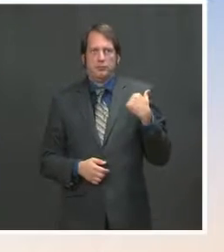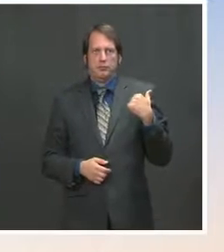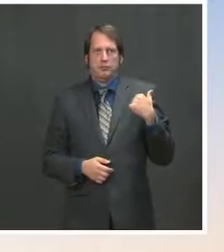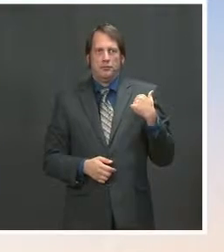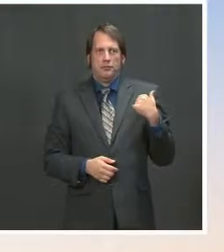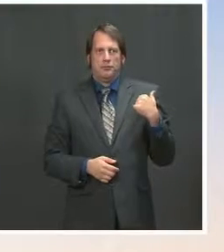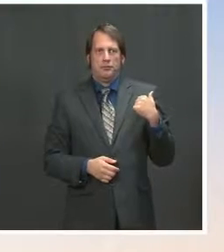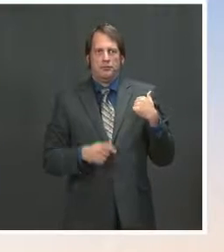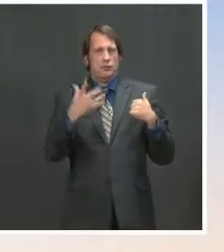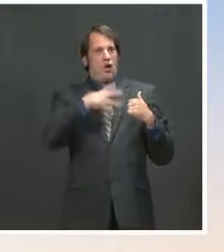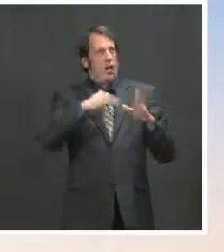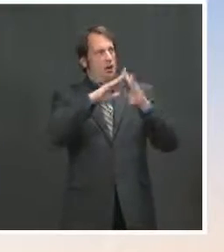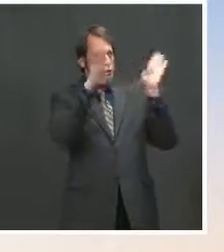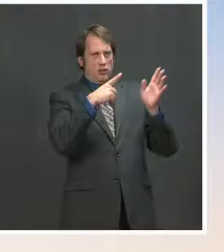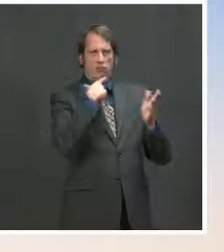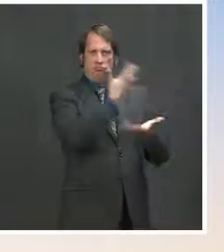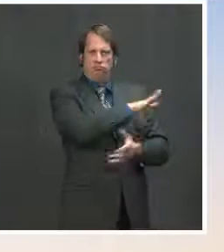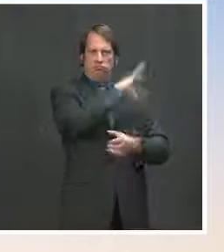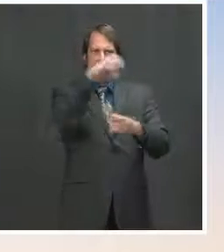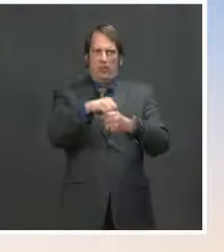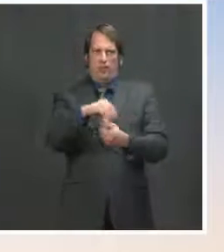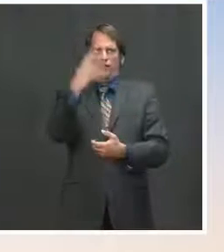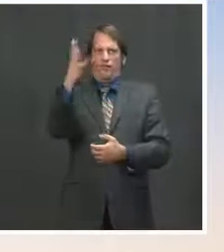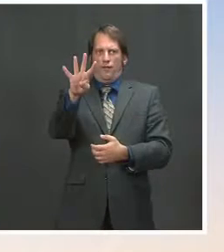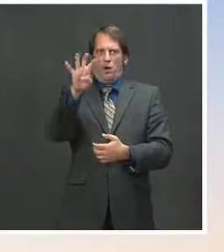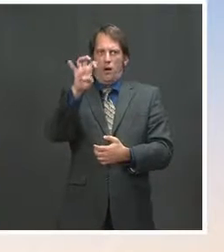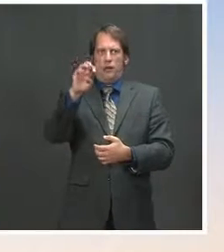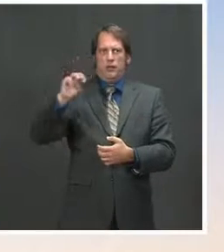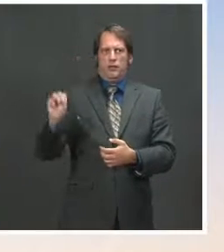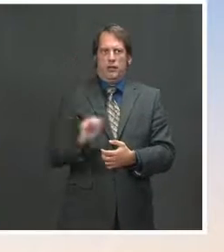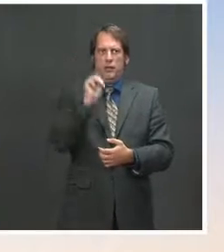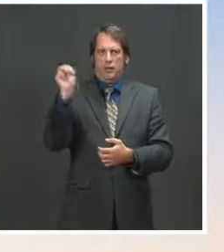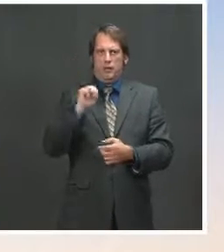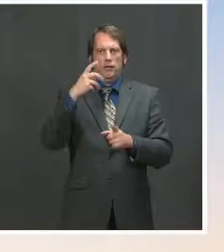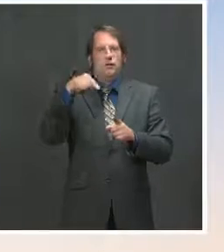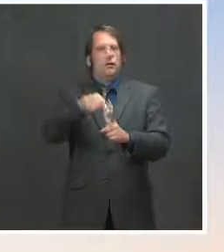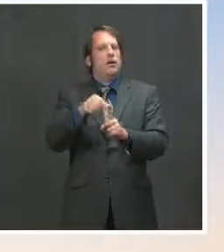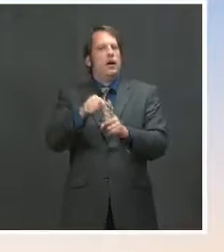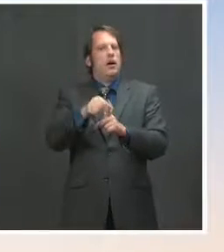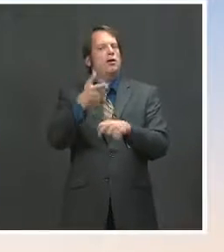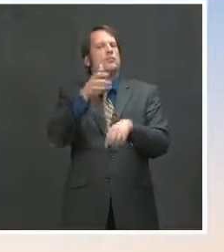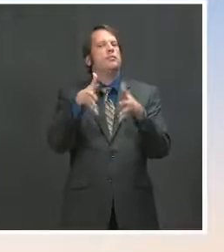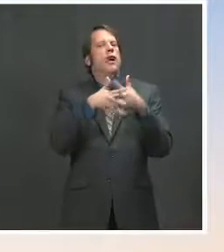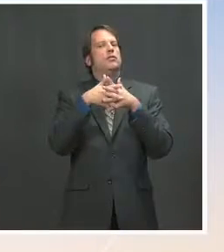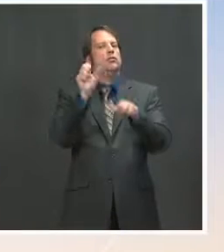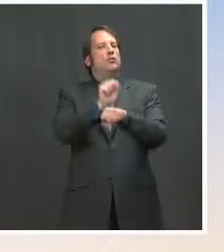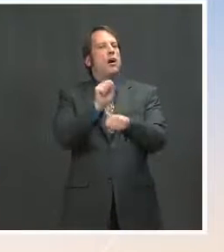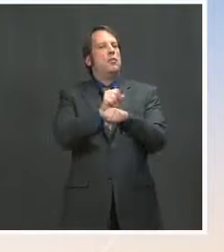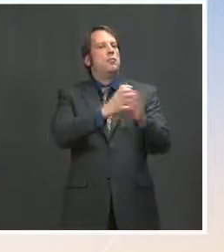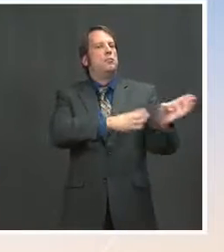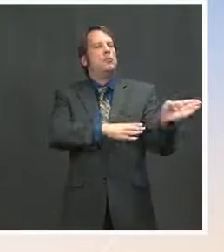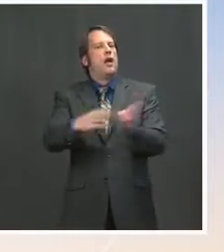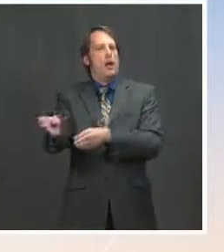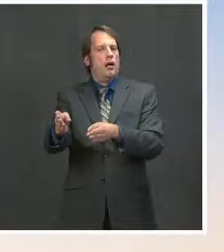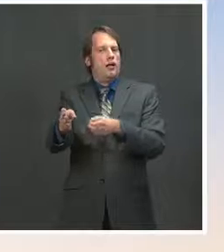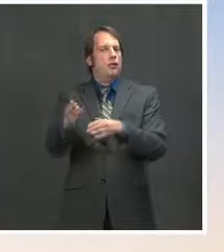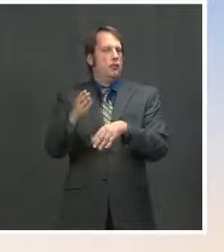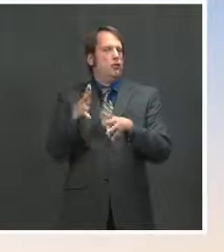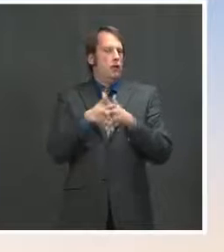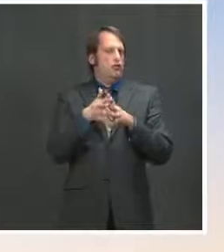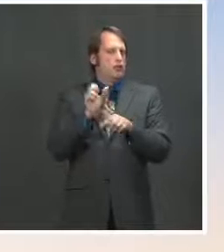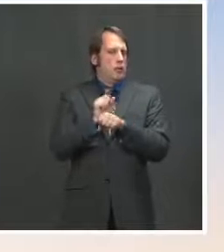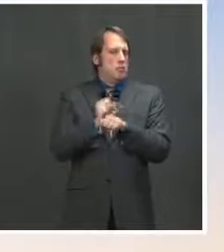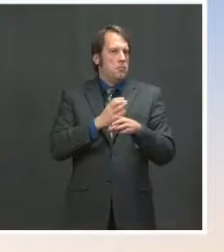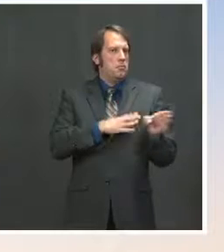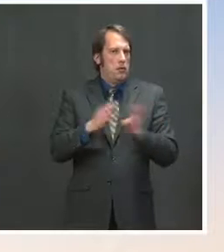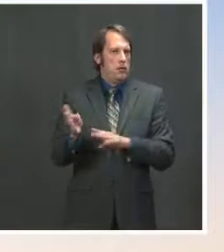the AJP package? The caregiving proposal we have in there, obviously we believe that that is important, imperative,